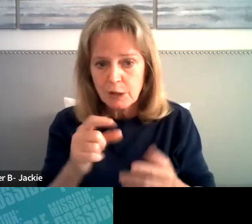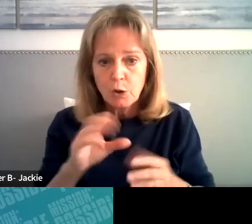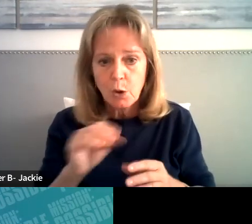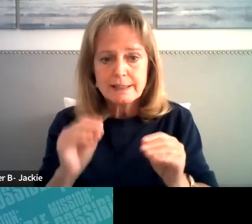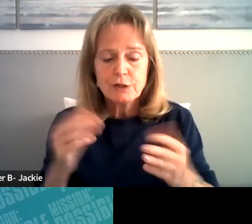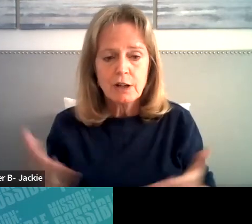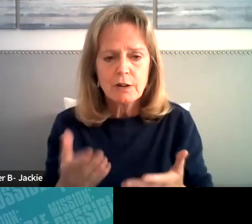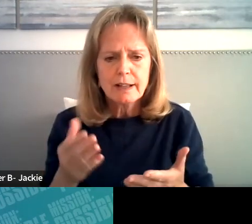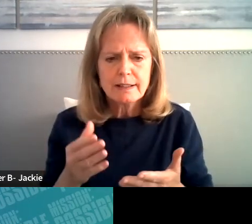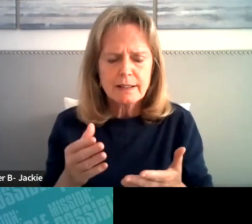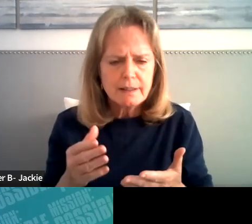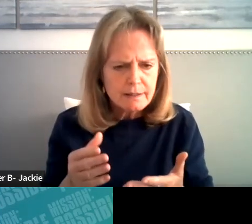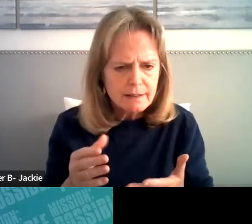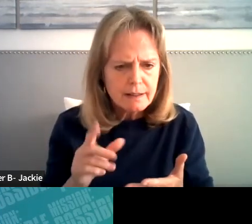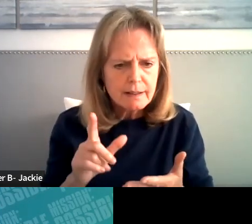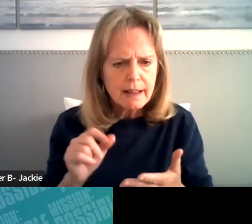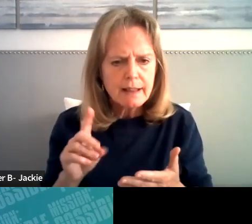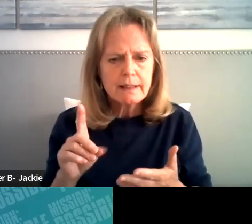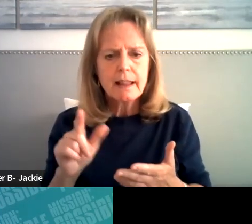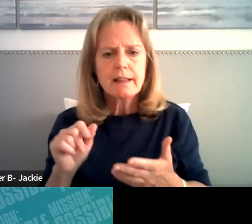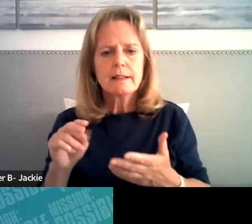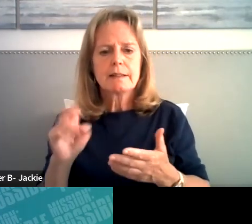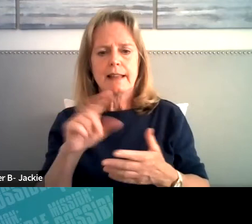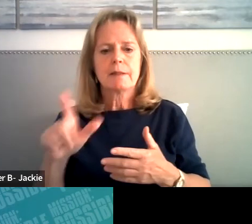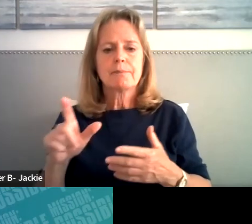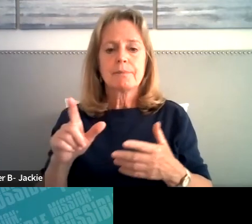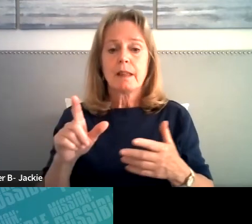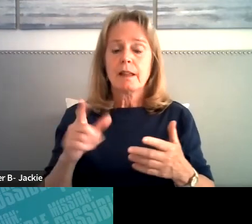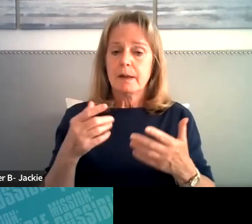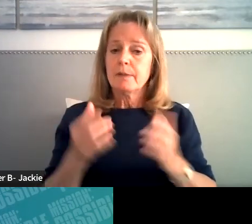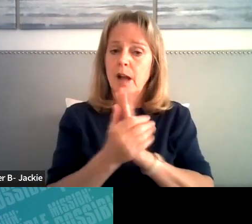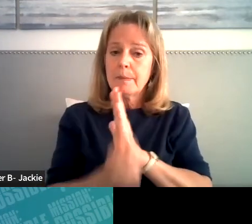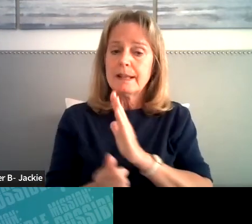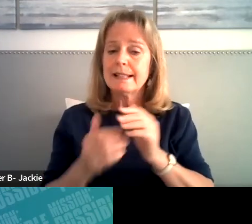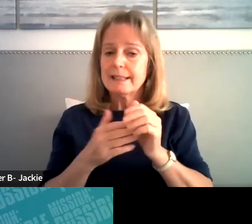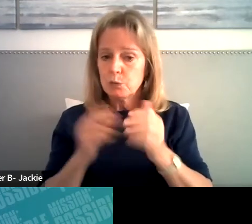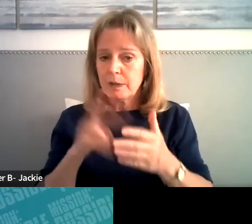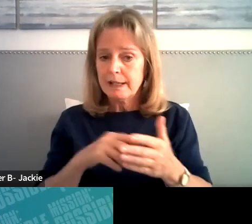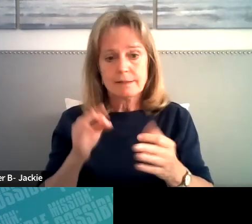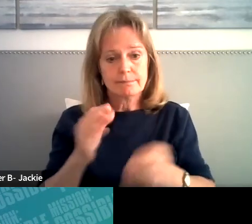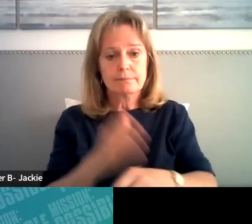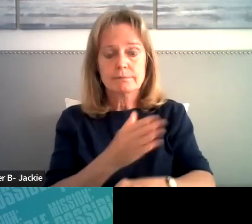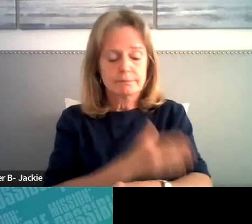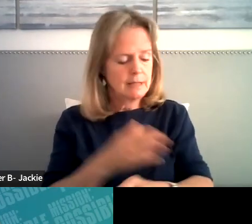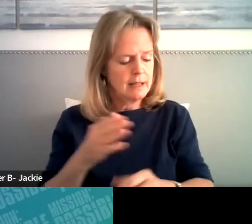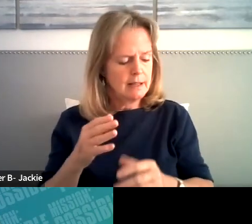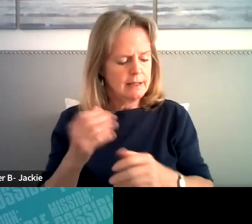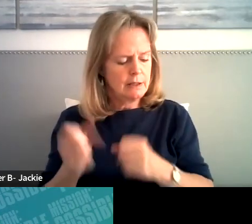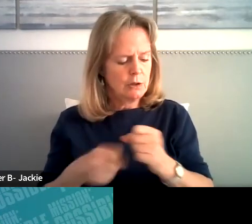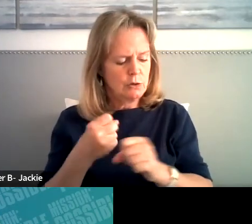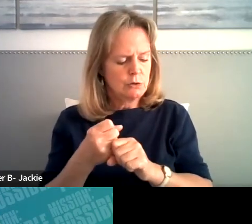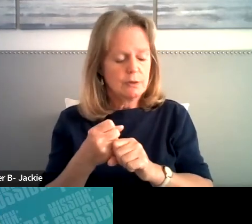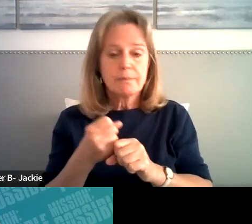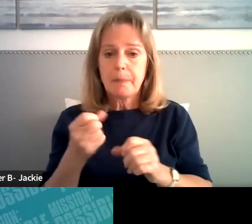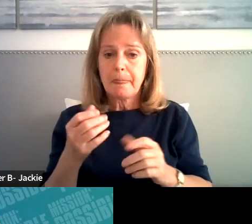at Lad Lane, and he has become really confident in his schoolwork and his reading in particular. In years past, he would